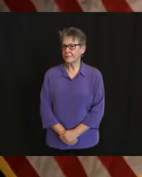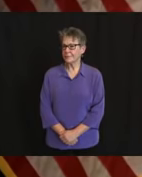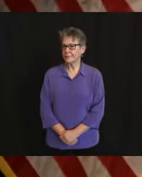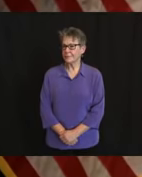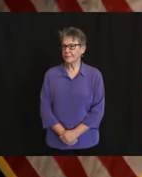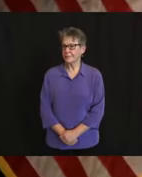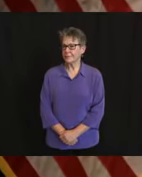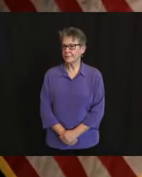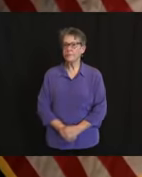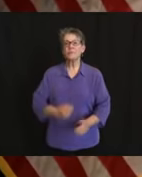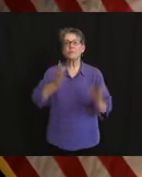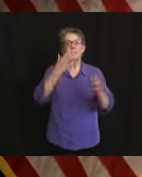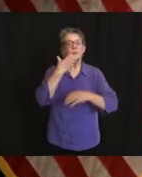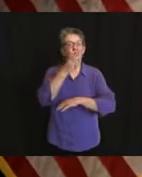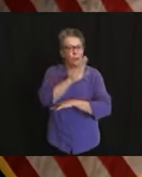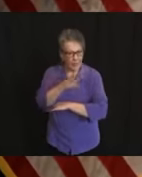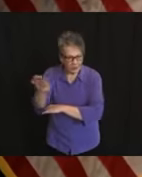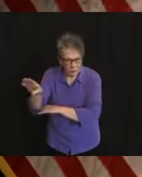Good afternoon, everyone.